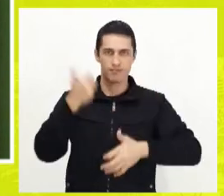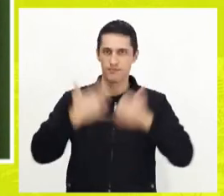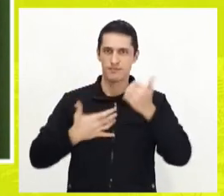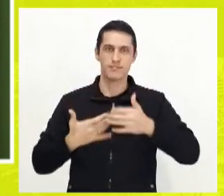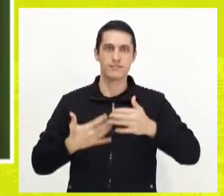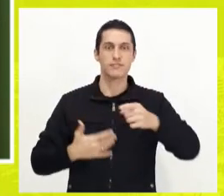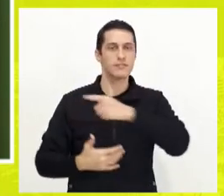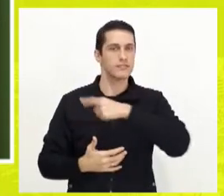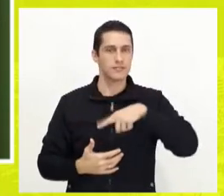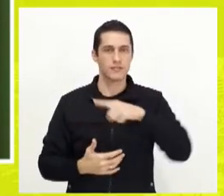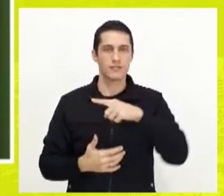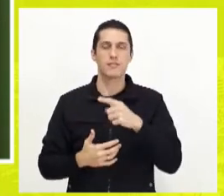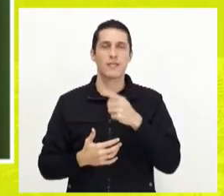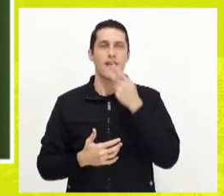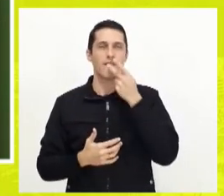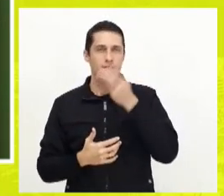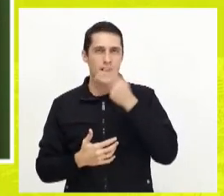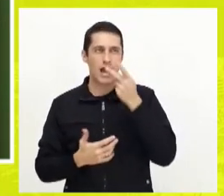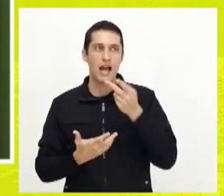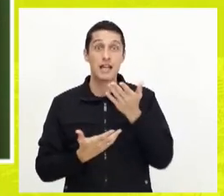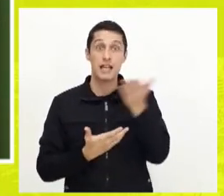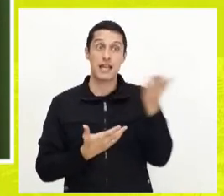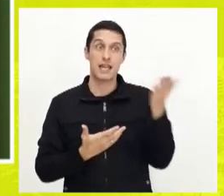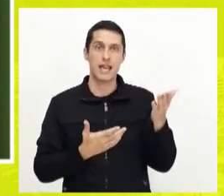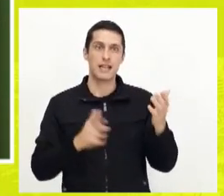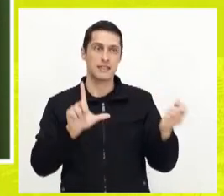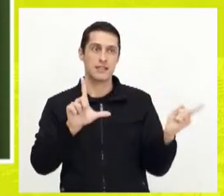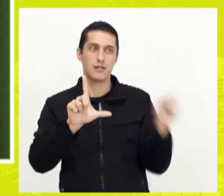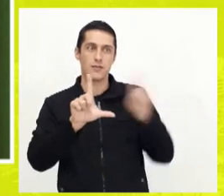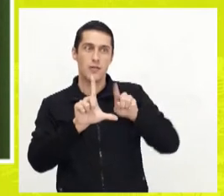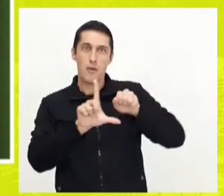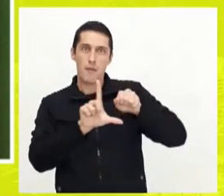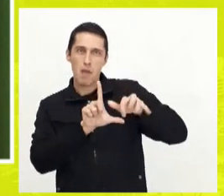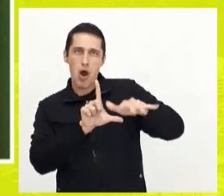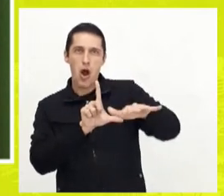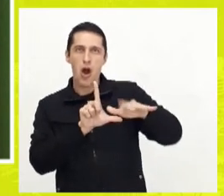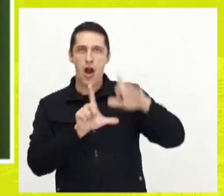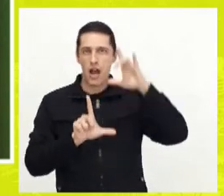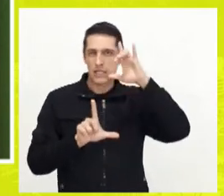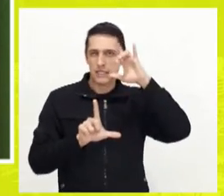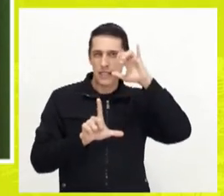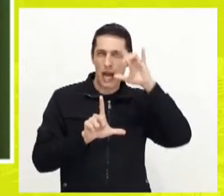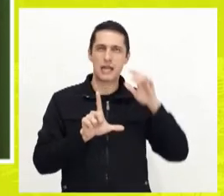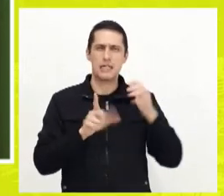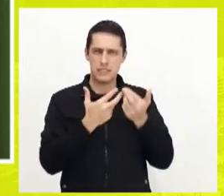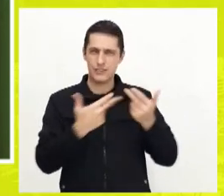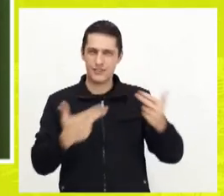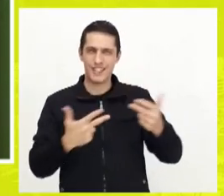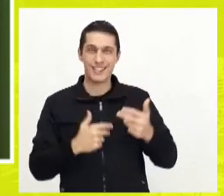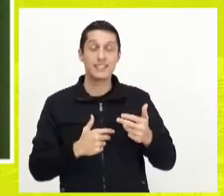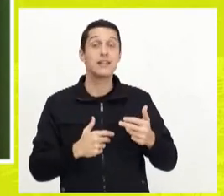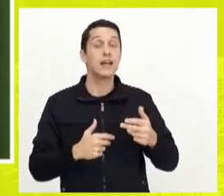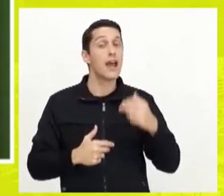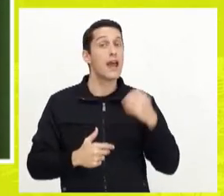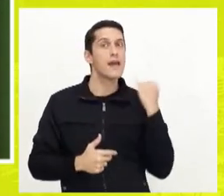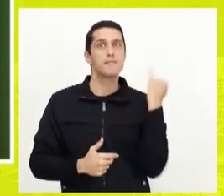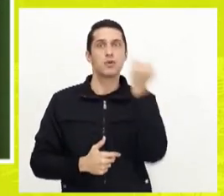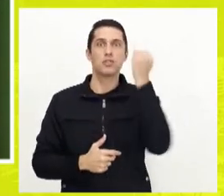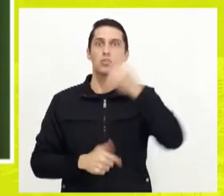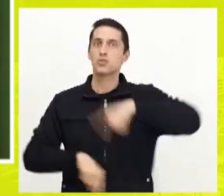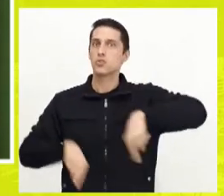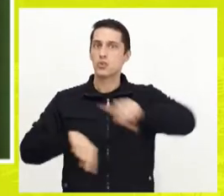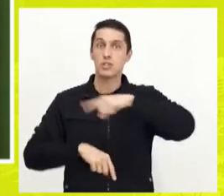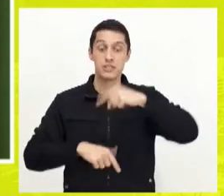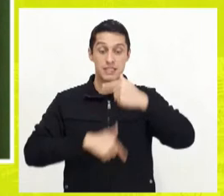explored with the world of influencers instagrammers that's key for me